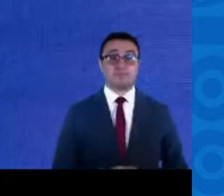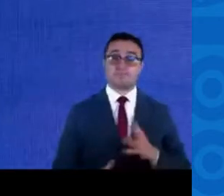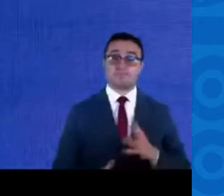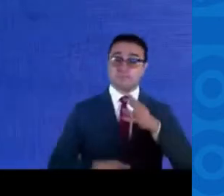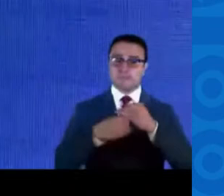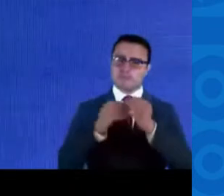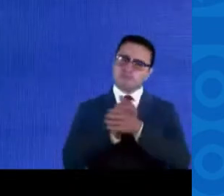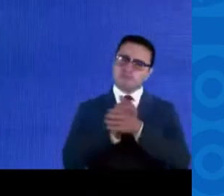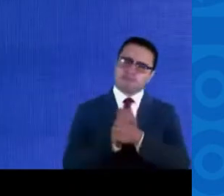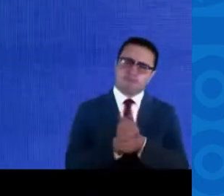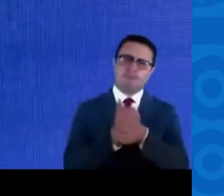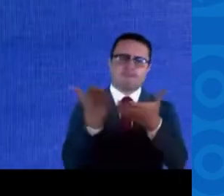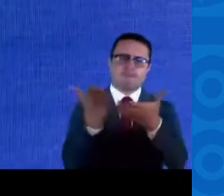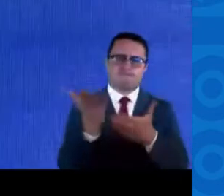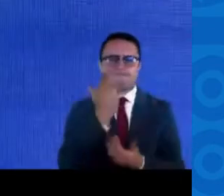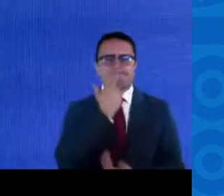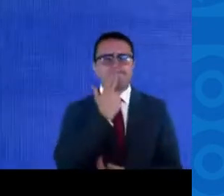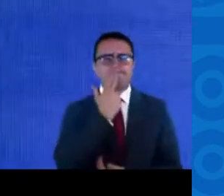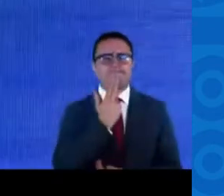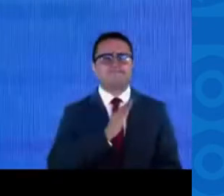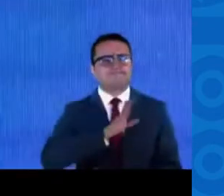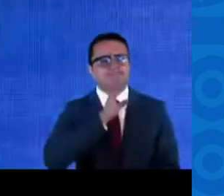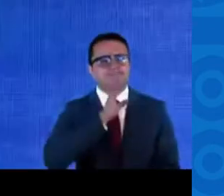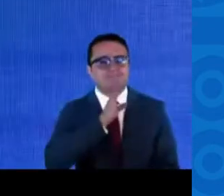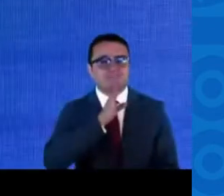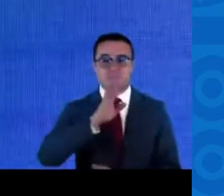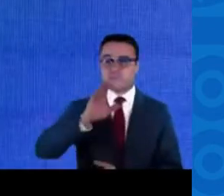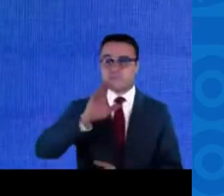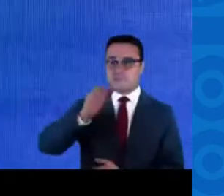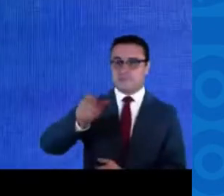Special greeting, of course,